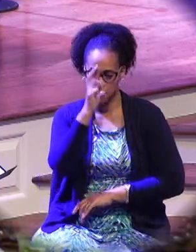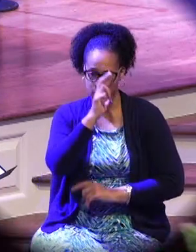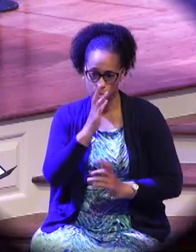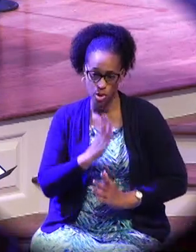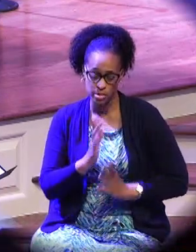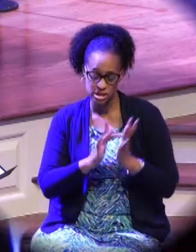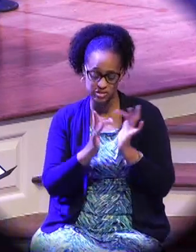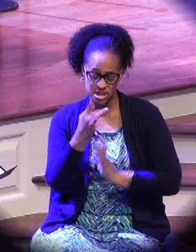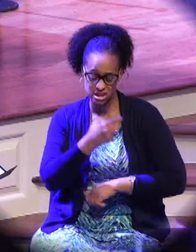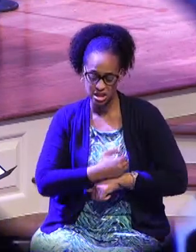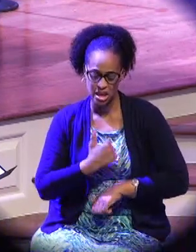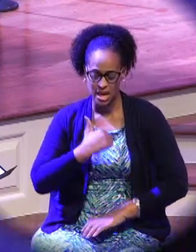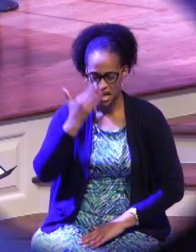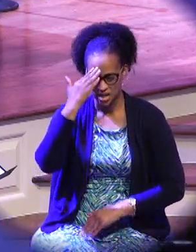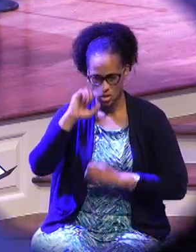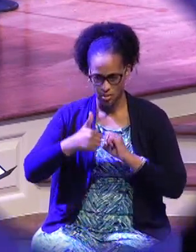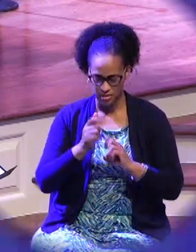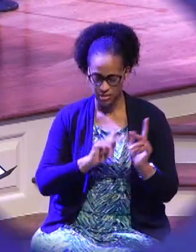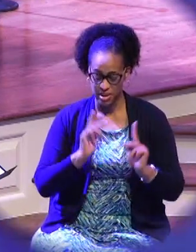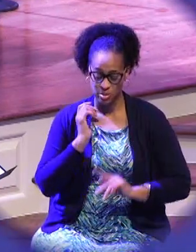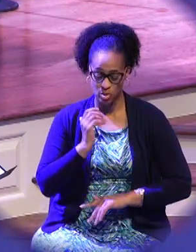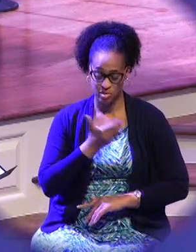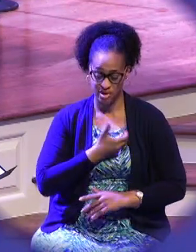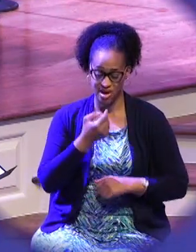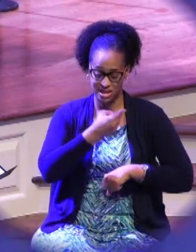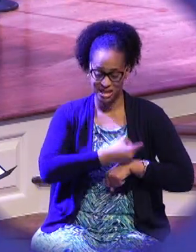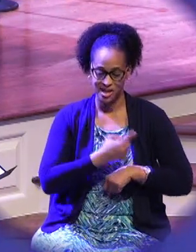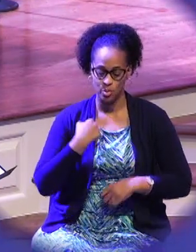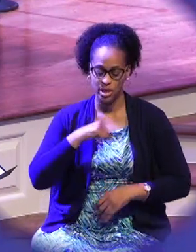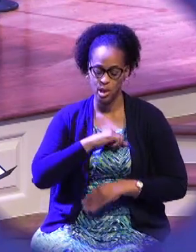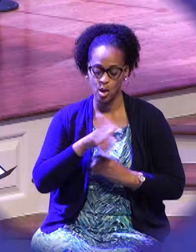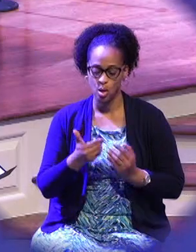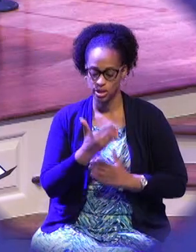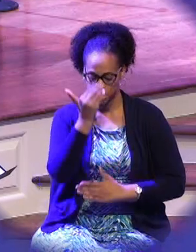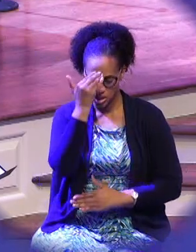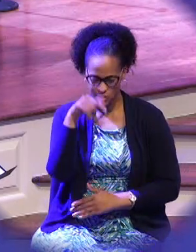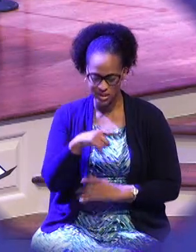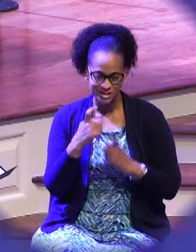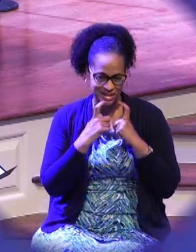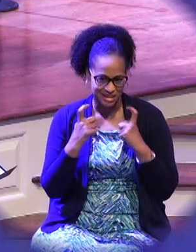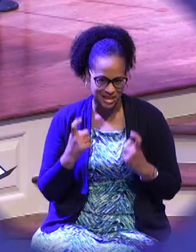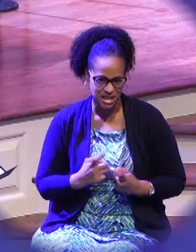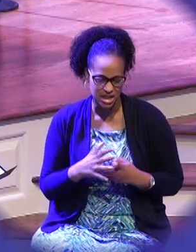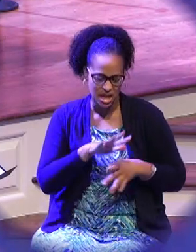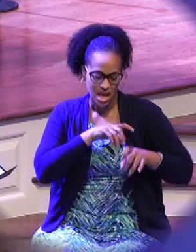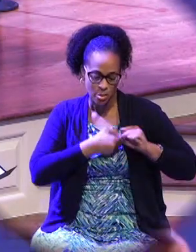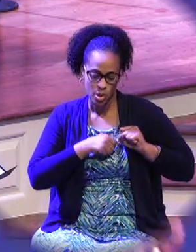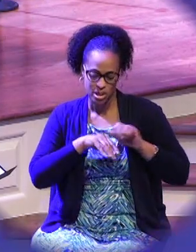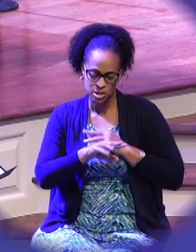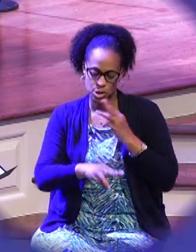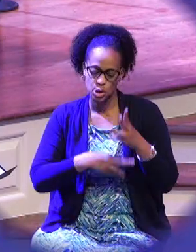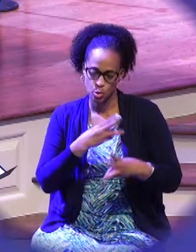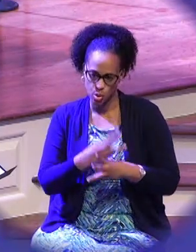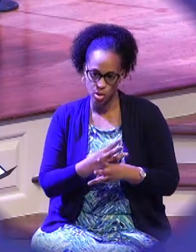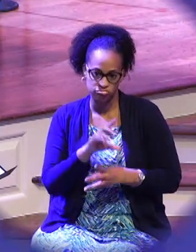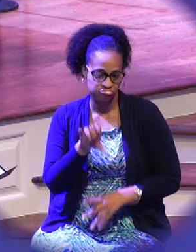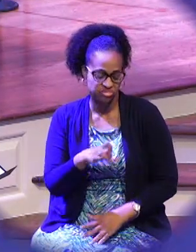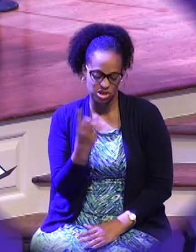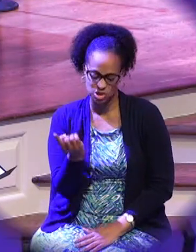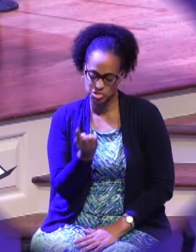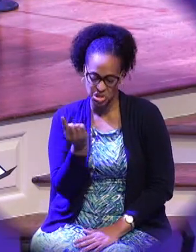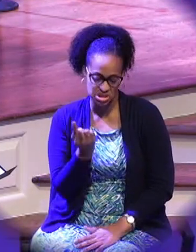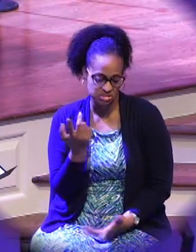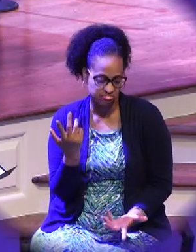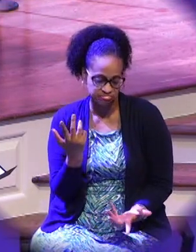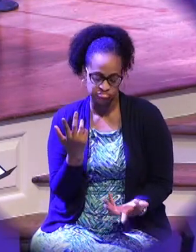Jesus' day, because I know about the people of our day. We all know that there is sin and brokenness in the world. I mean,